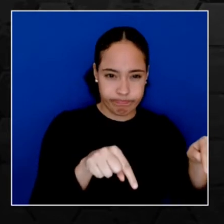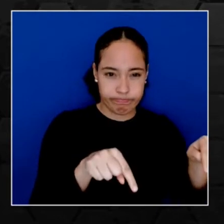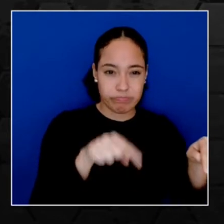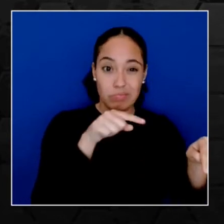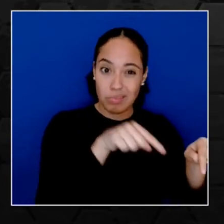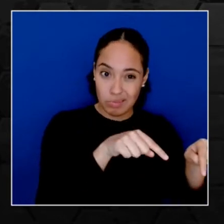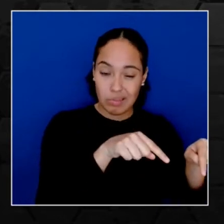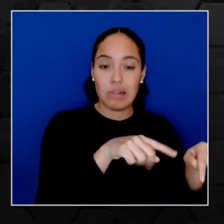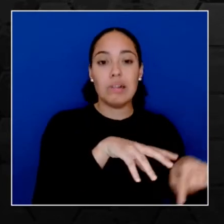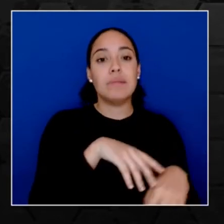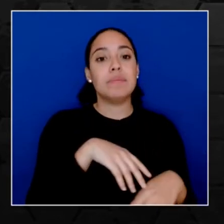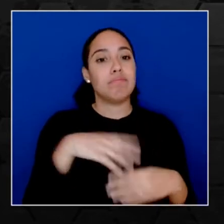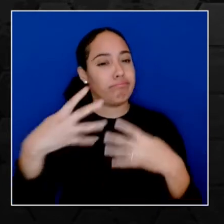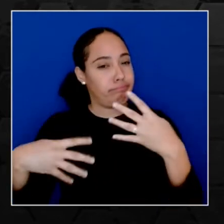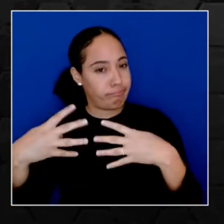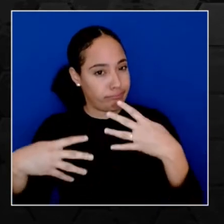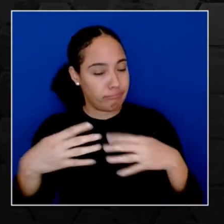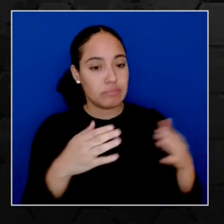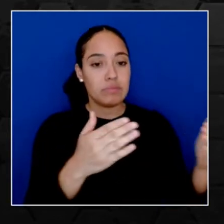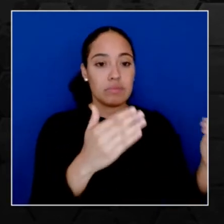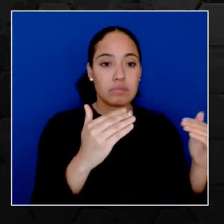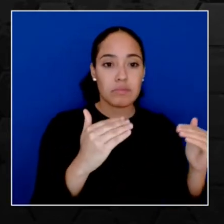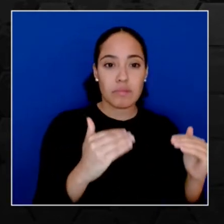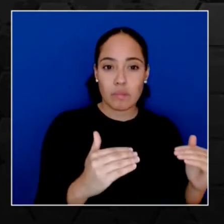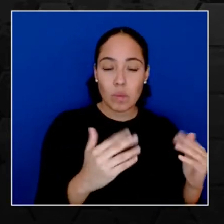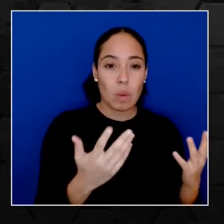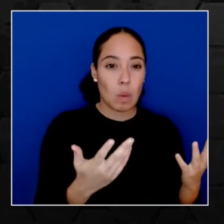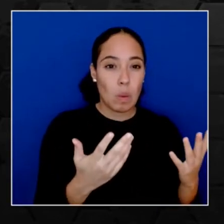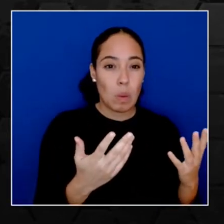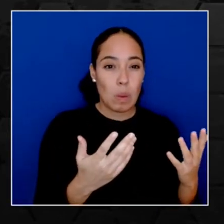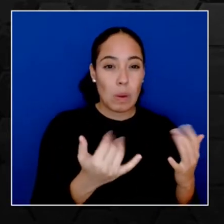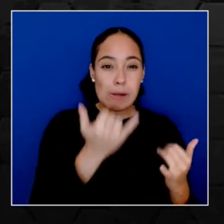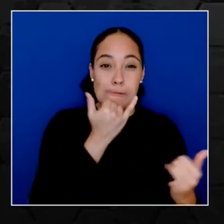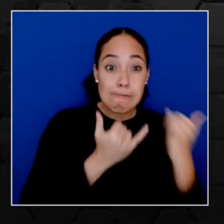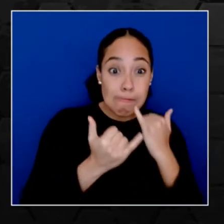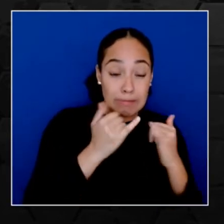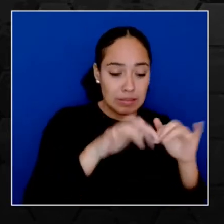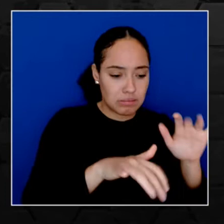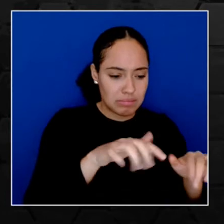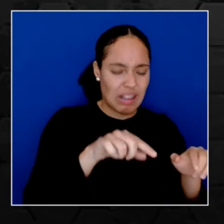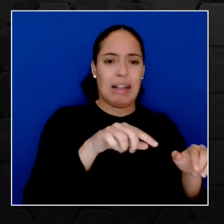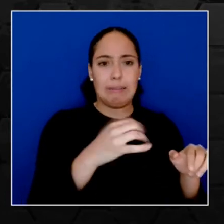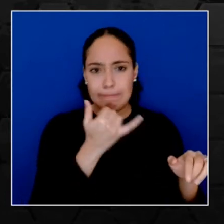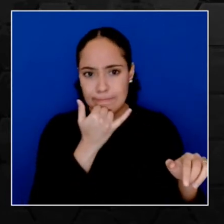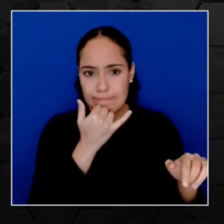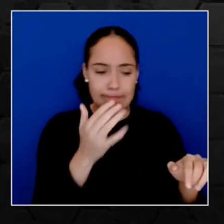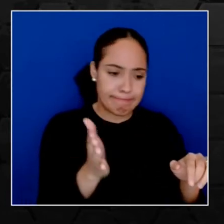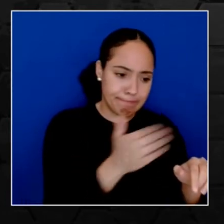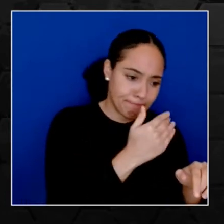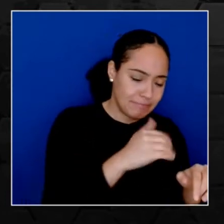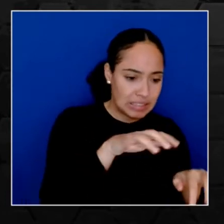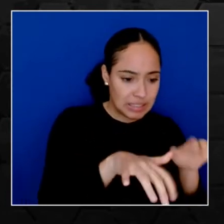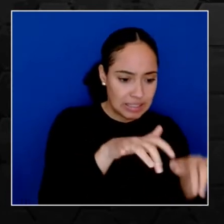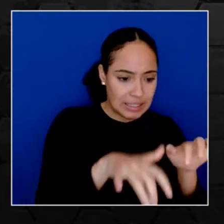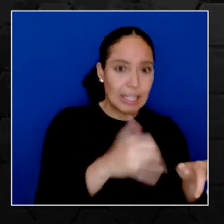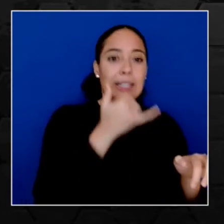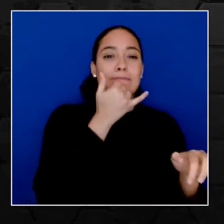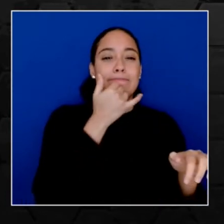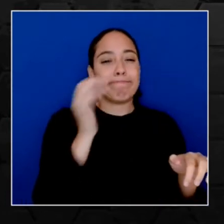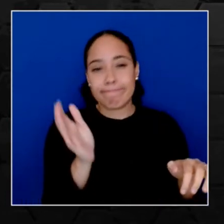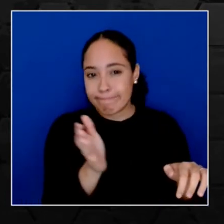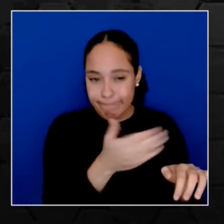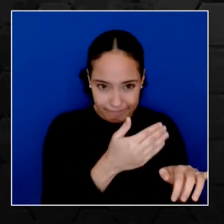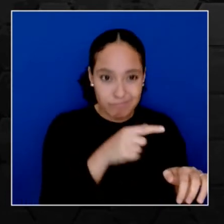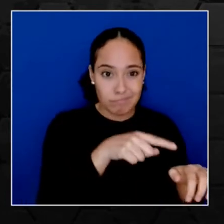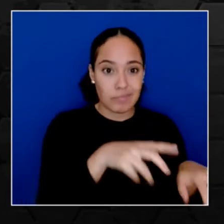and how often you rely on autocorrect. Voice print, as the name suggests, it is something which is identified depending on how